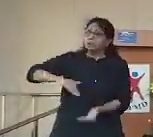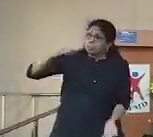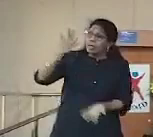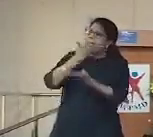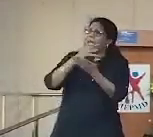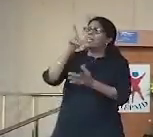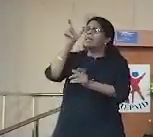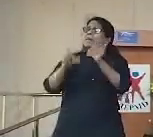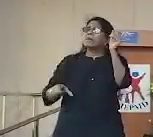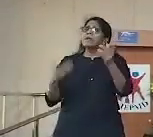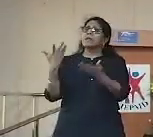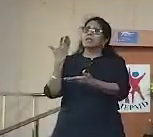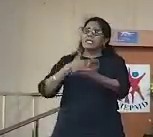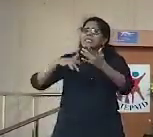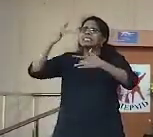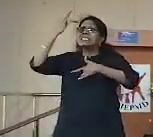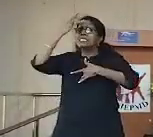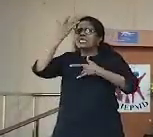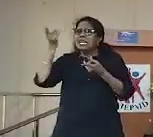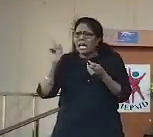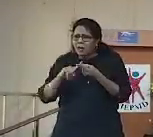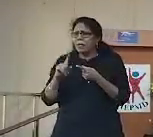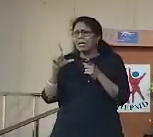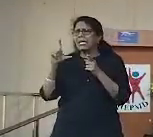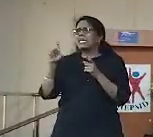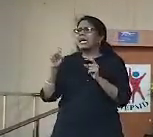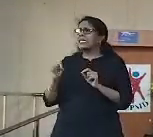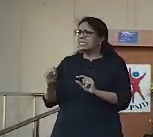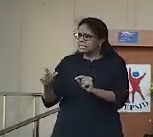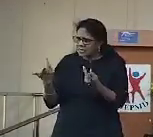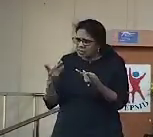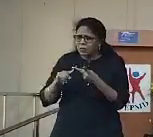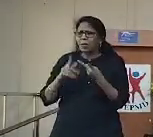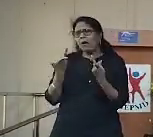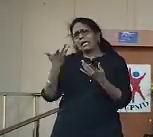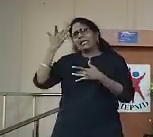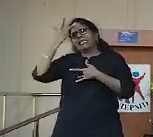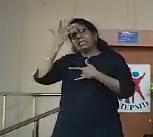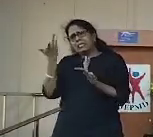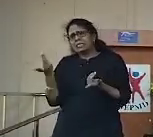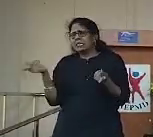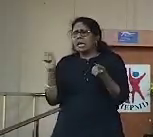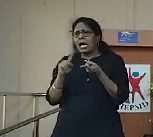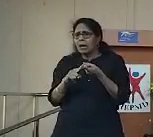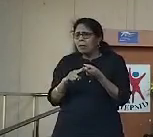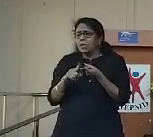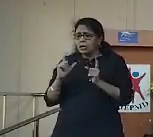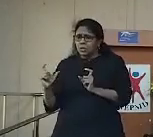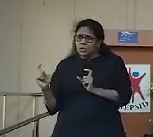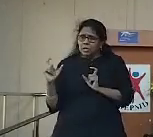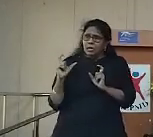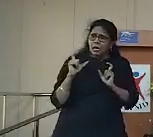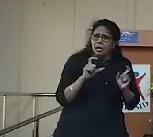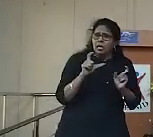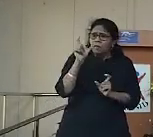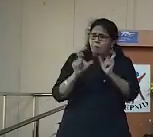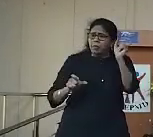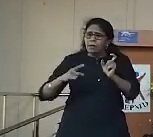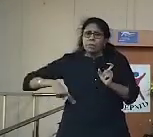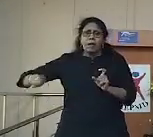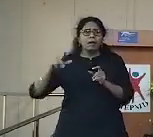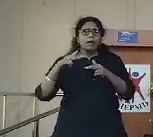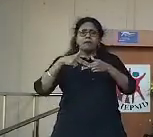in the family getting sick, maybe due to cancer or maybe due to some other illness, and the amount of caregiving or caretaking we have to